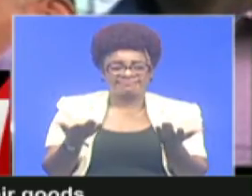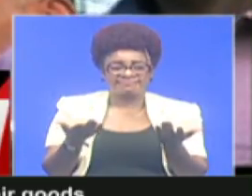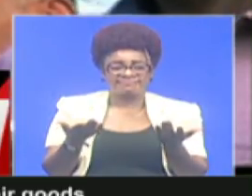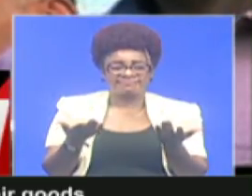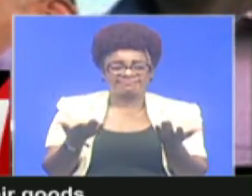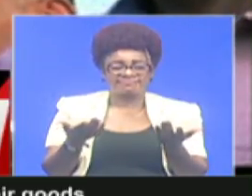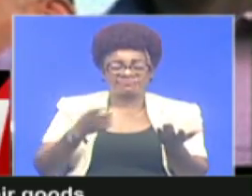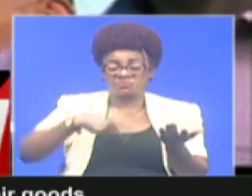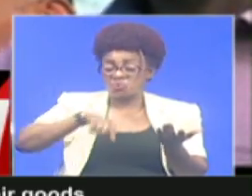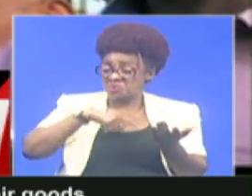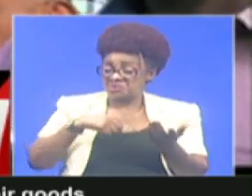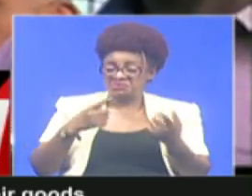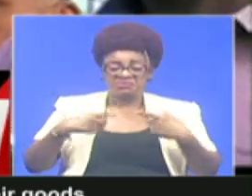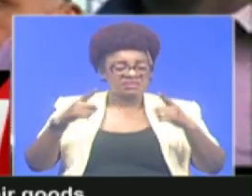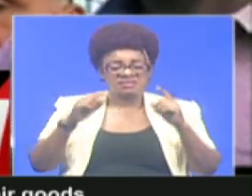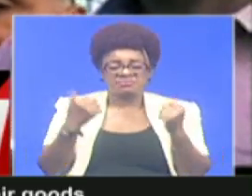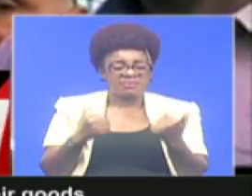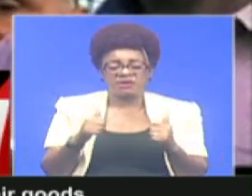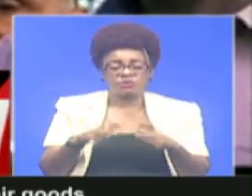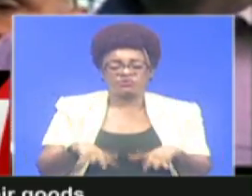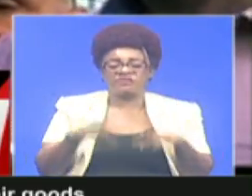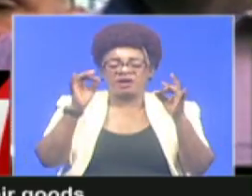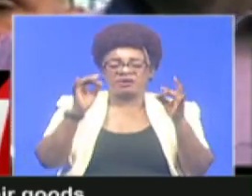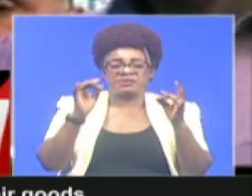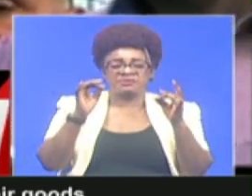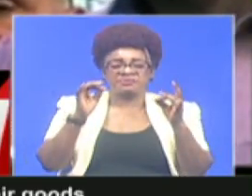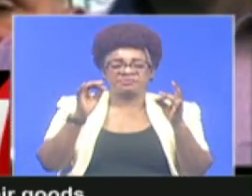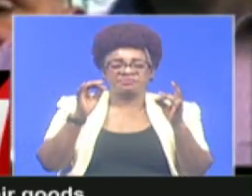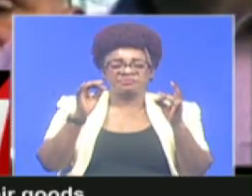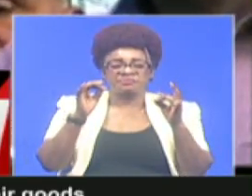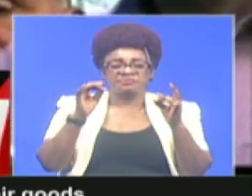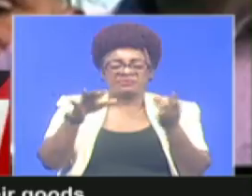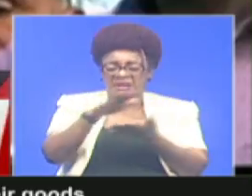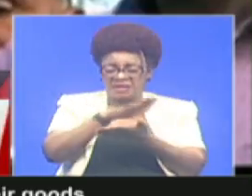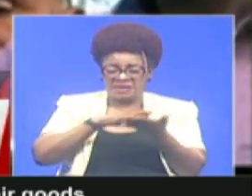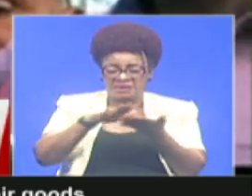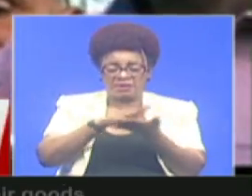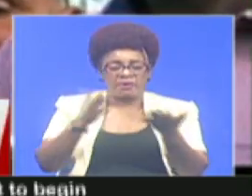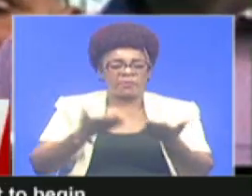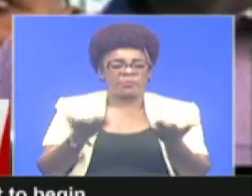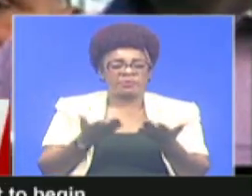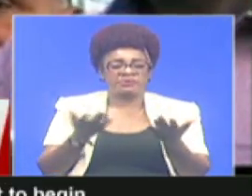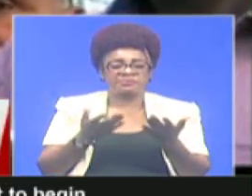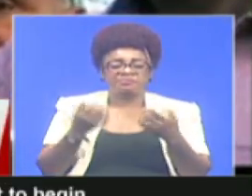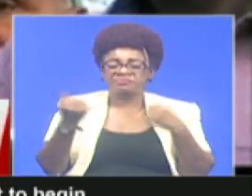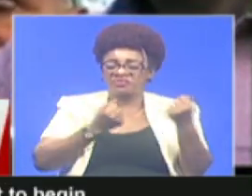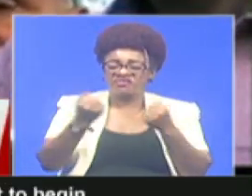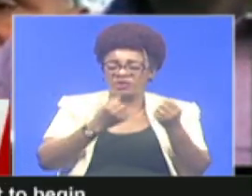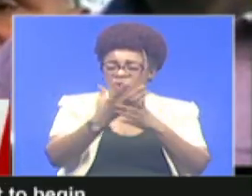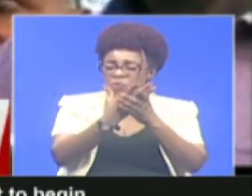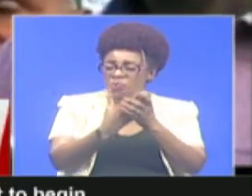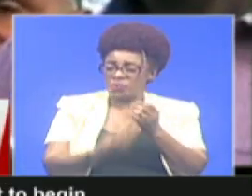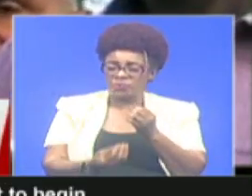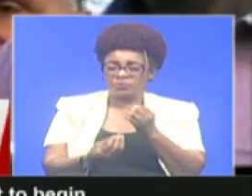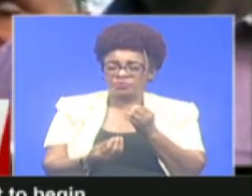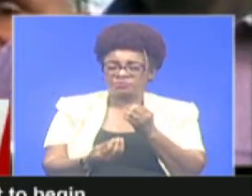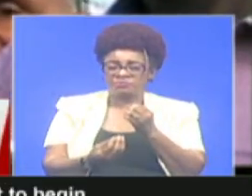Hatujafanikiwa kuipata ile pale mahali ambapo hiyo gari hiyo inatazamiwa kuwa